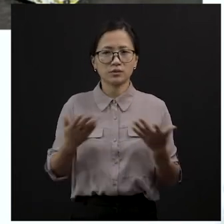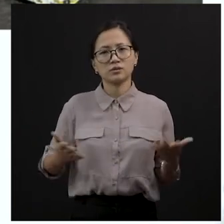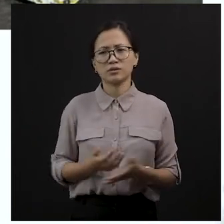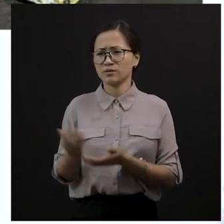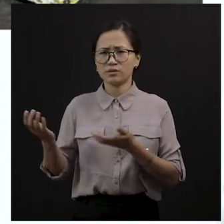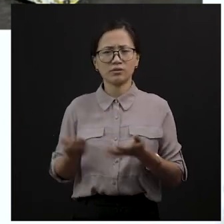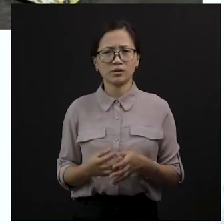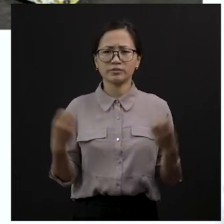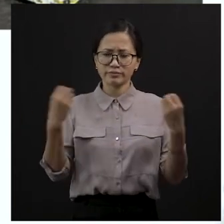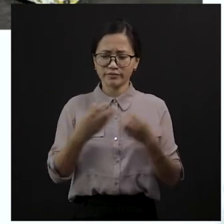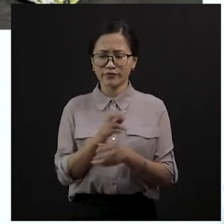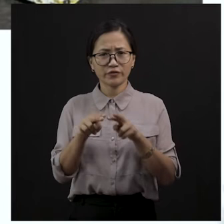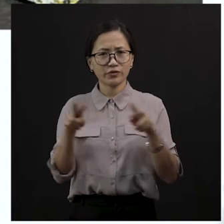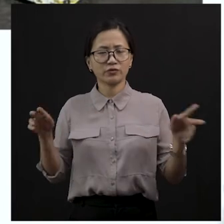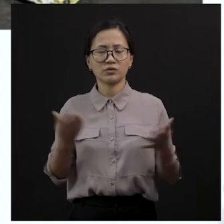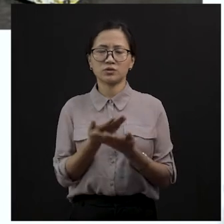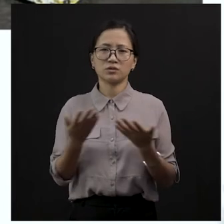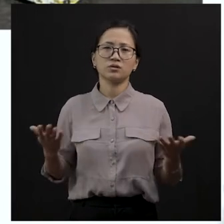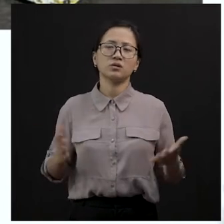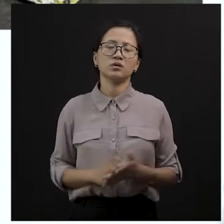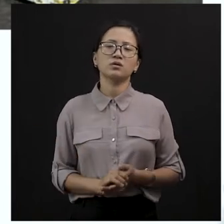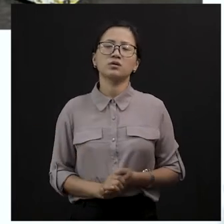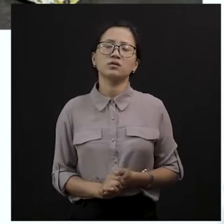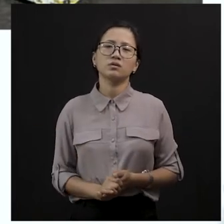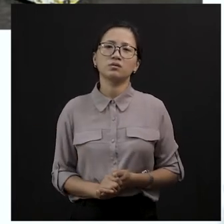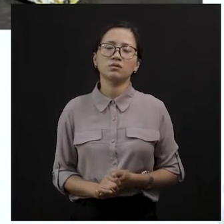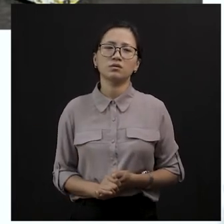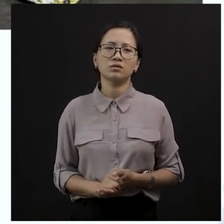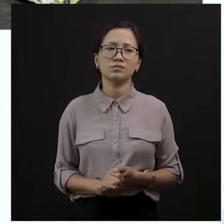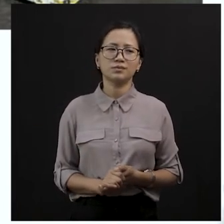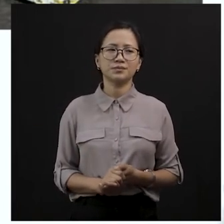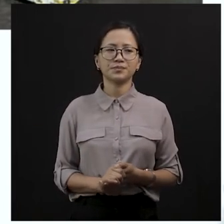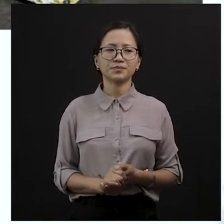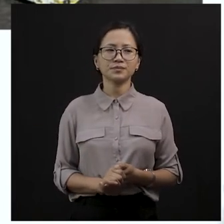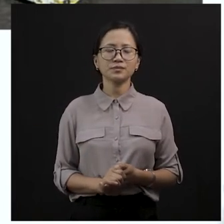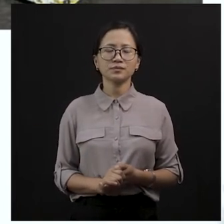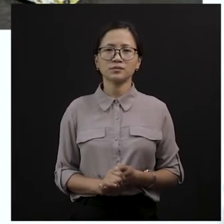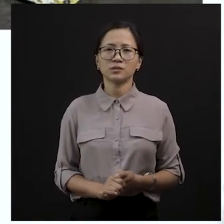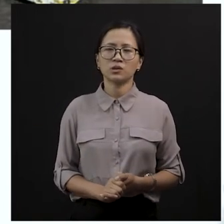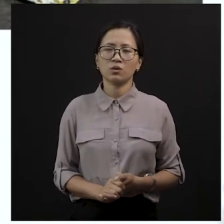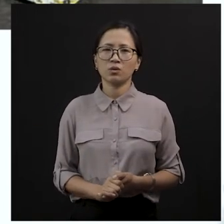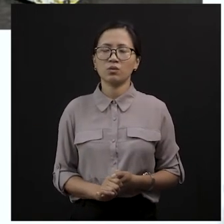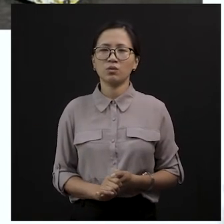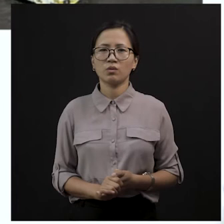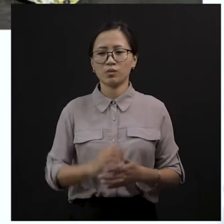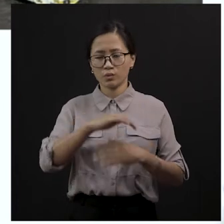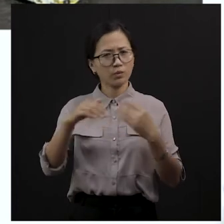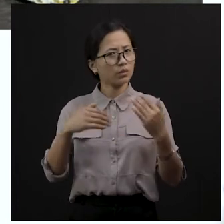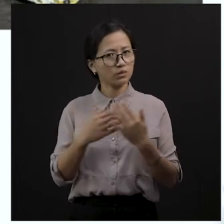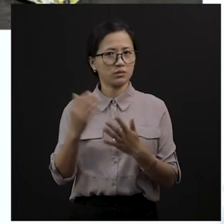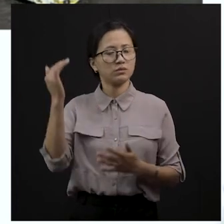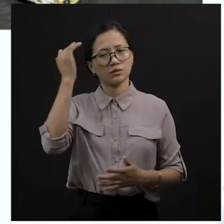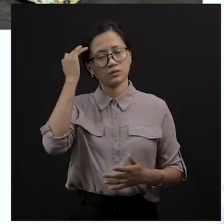needing. So people started building, carrying cargo. And just like we all